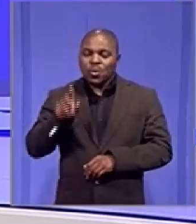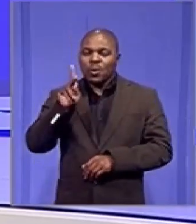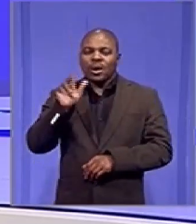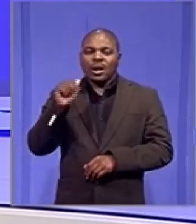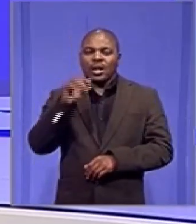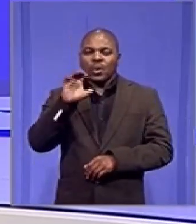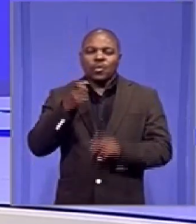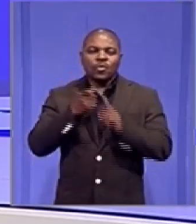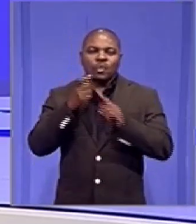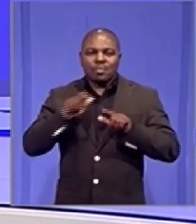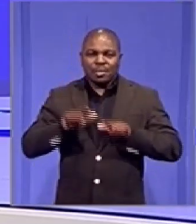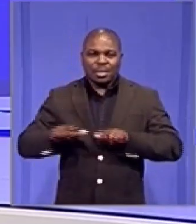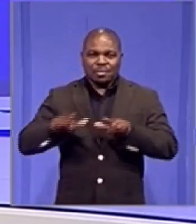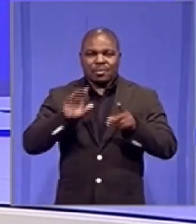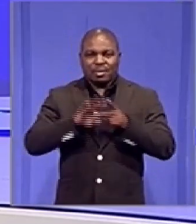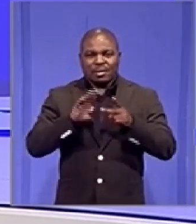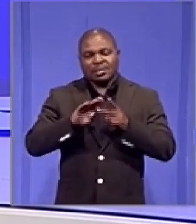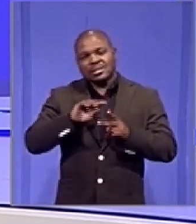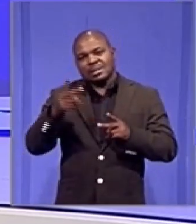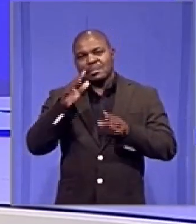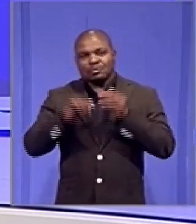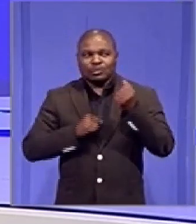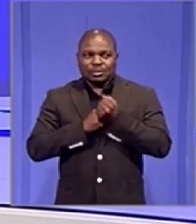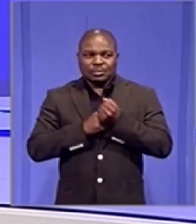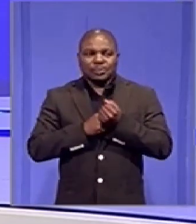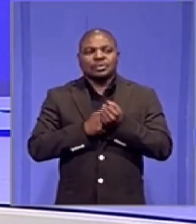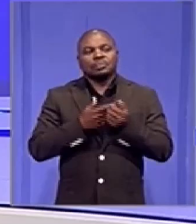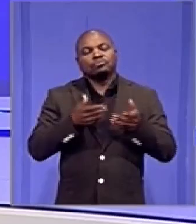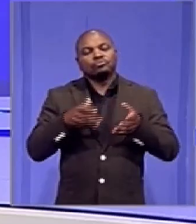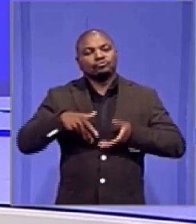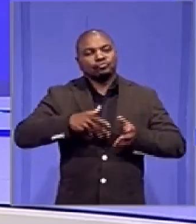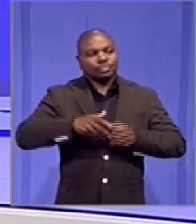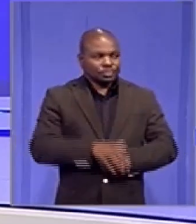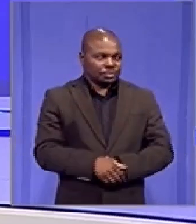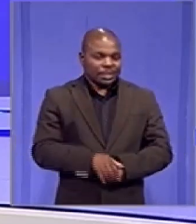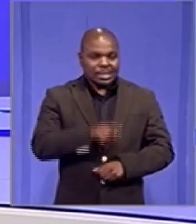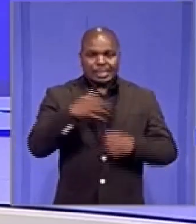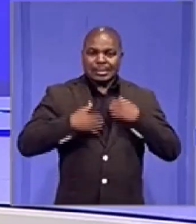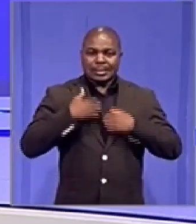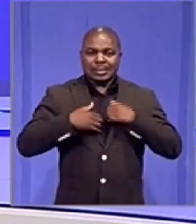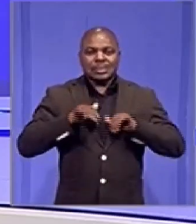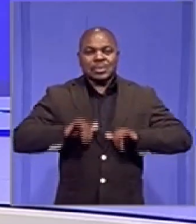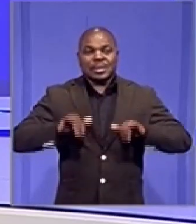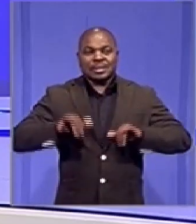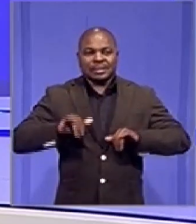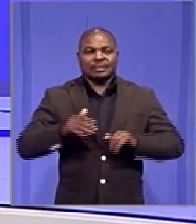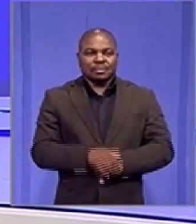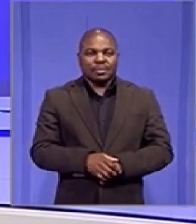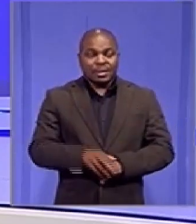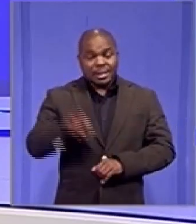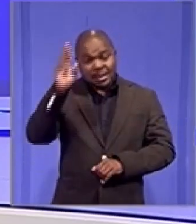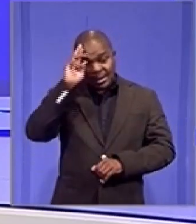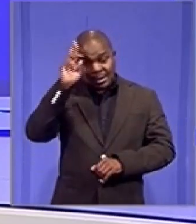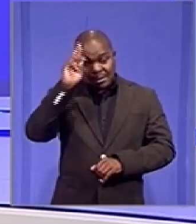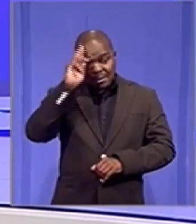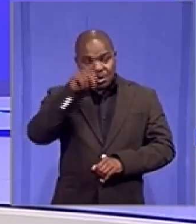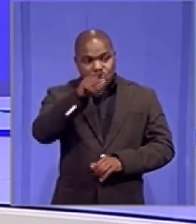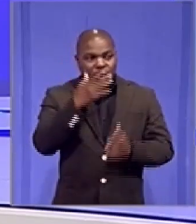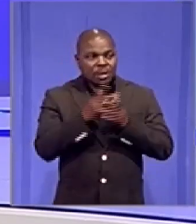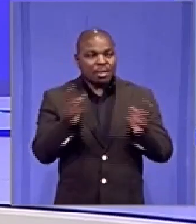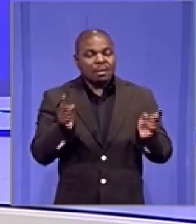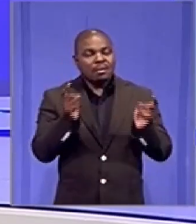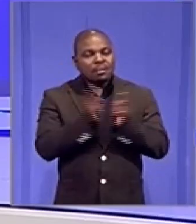kwa Limpopo le balatedi ba di Springboks ba ba letileng motshameko ka tlhoafalo. Gopola gore motshameko o o ka o